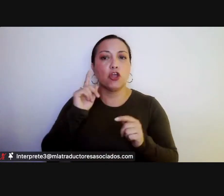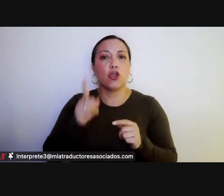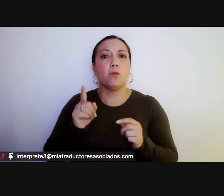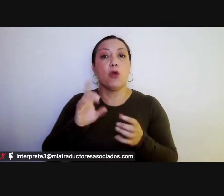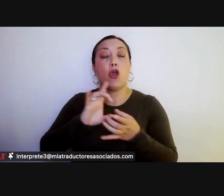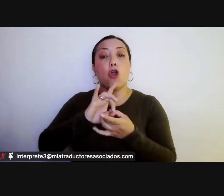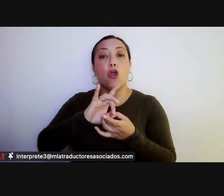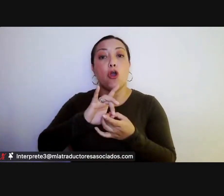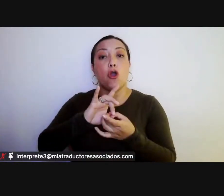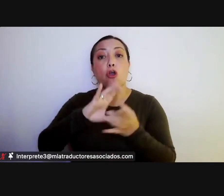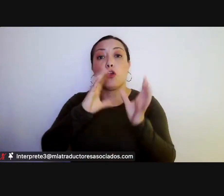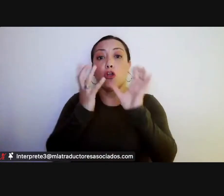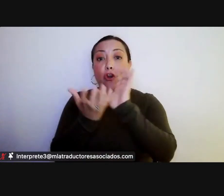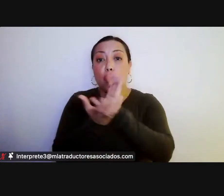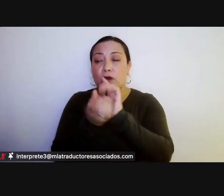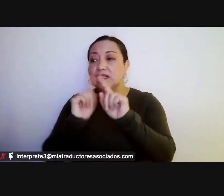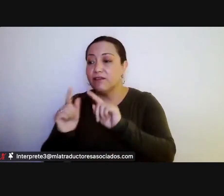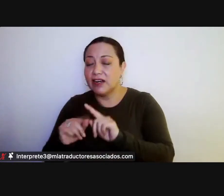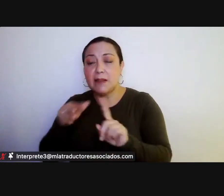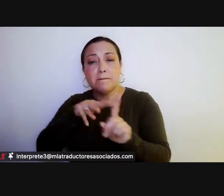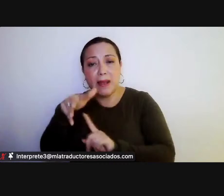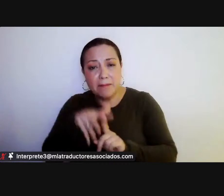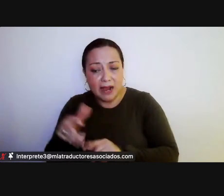these global shocks